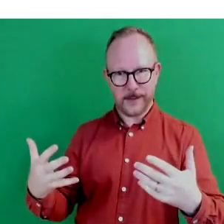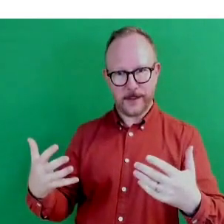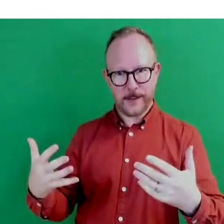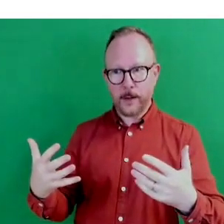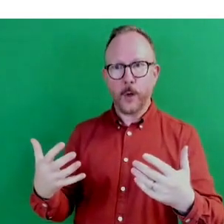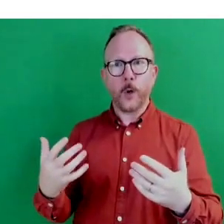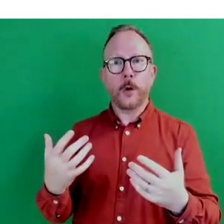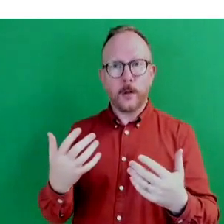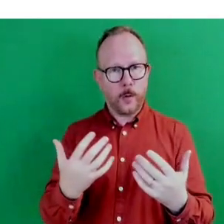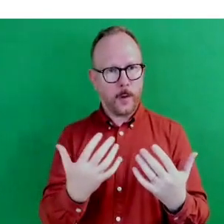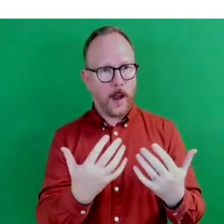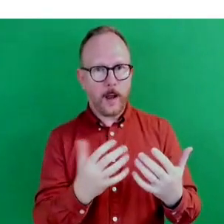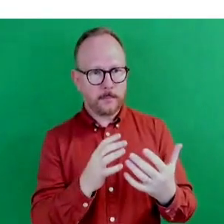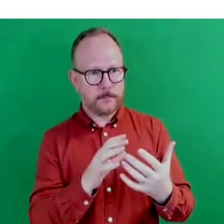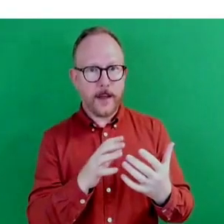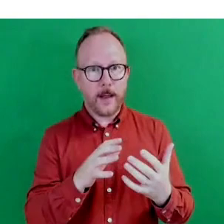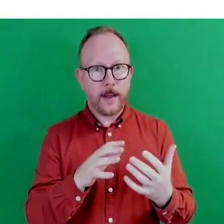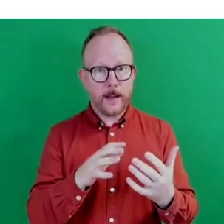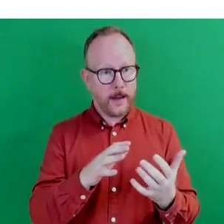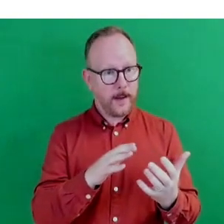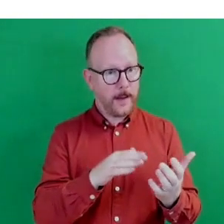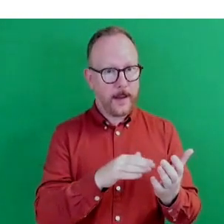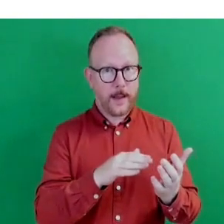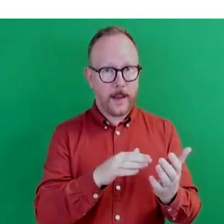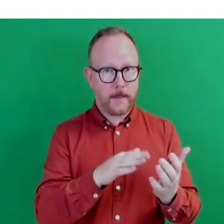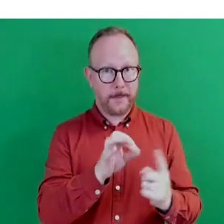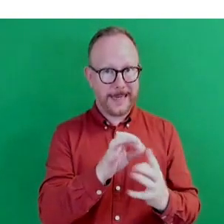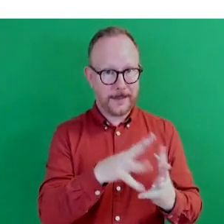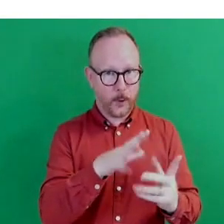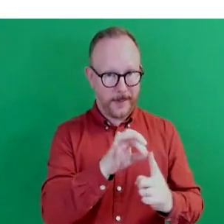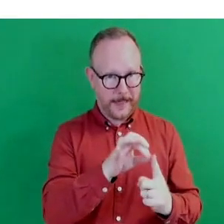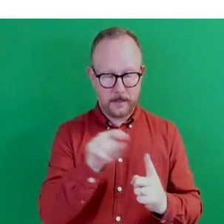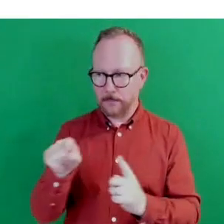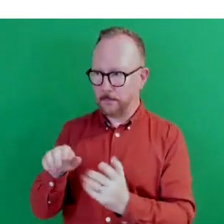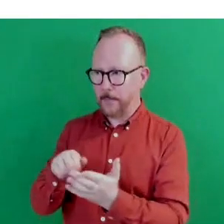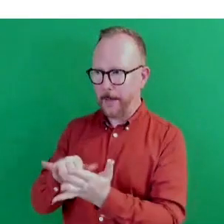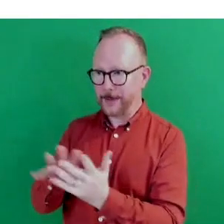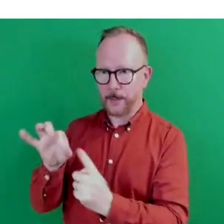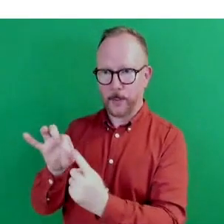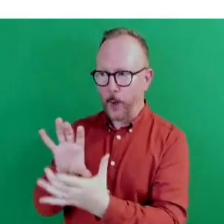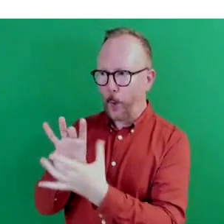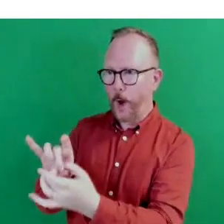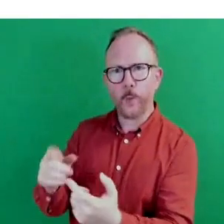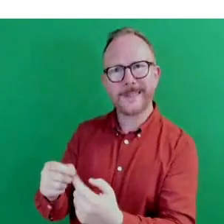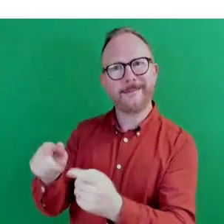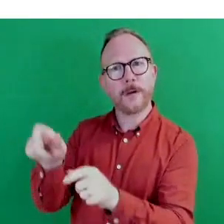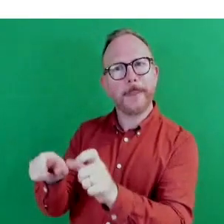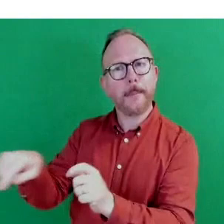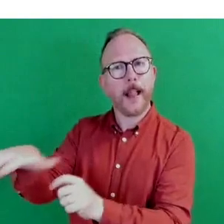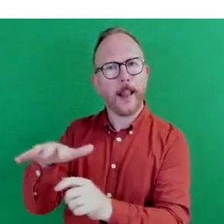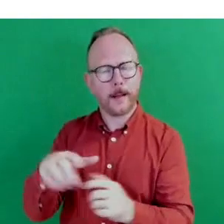that MHWPs and PWPs, Psychological Wellbeing Practitioners, work with. So with